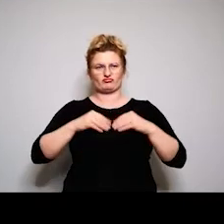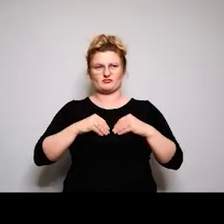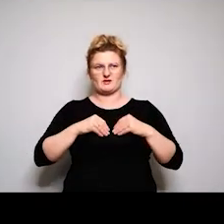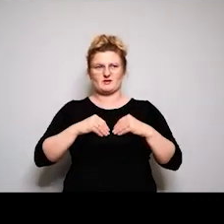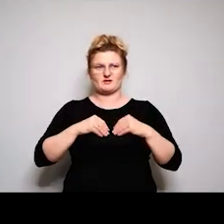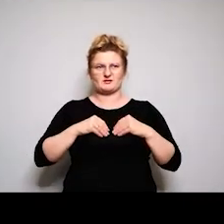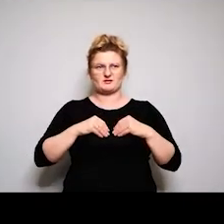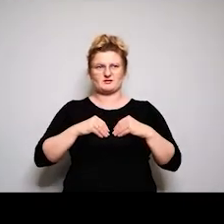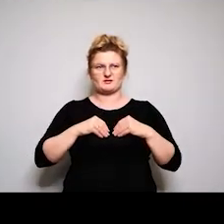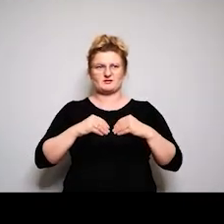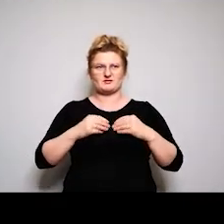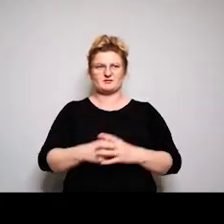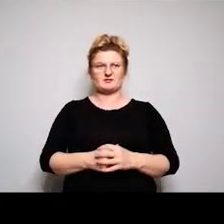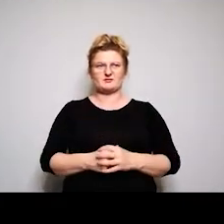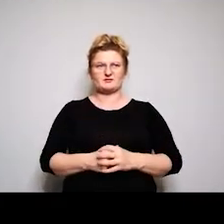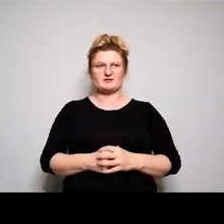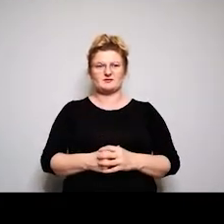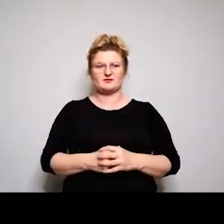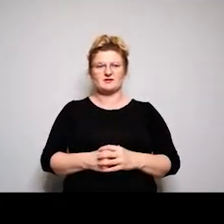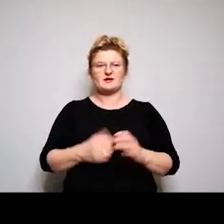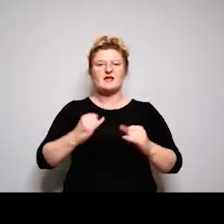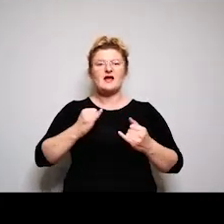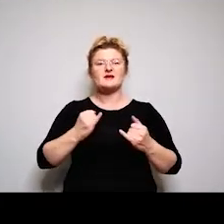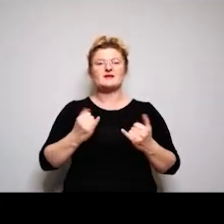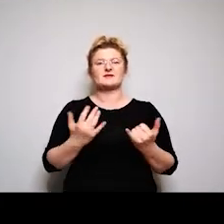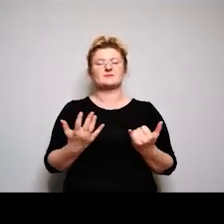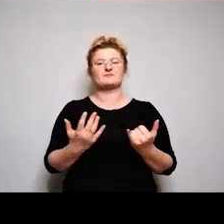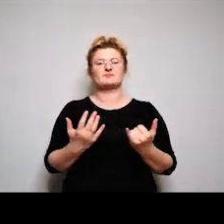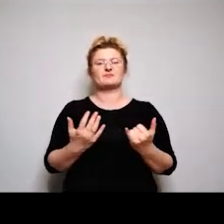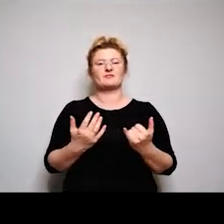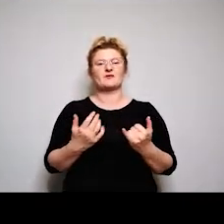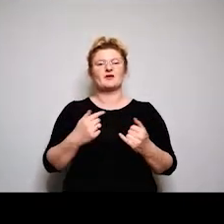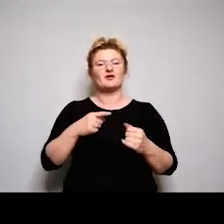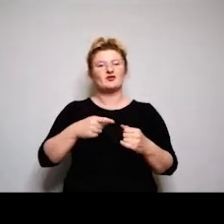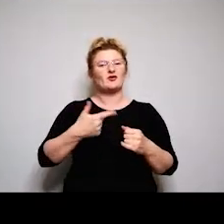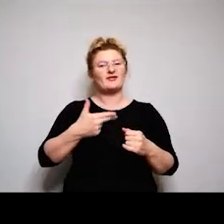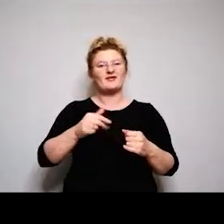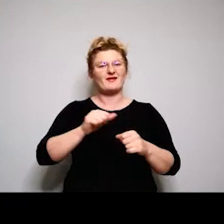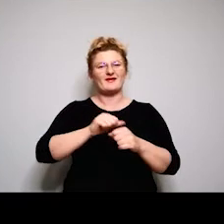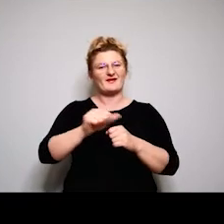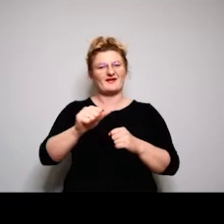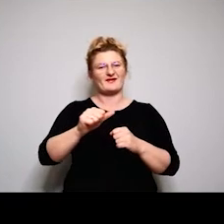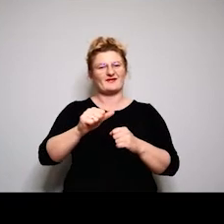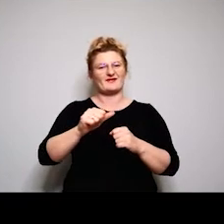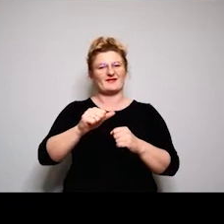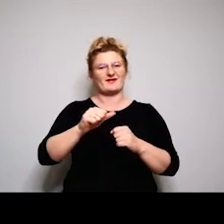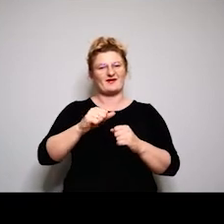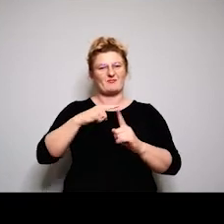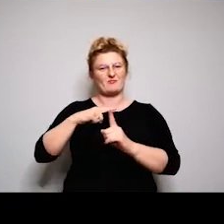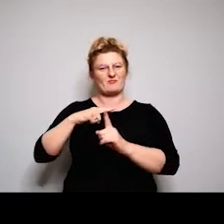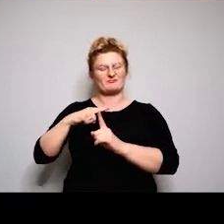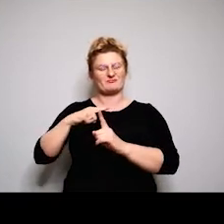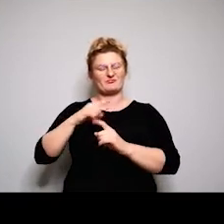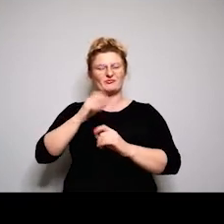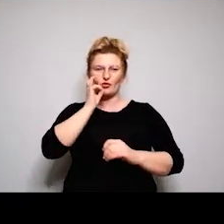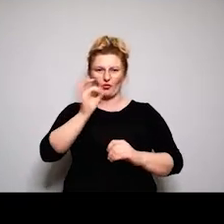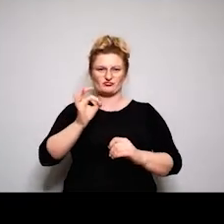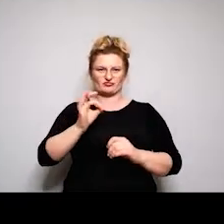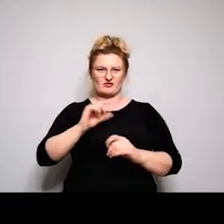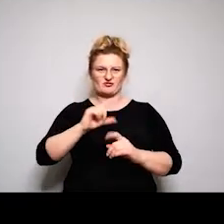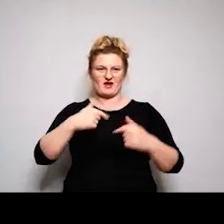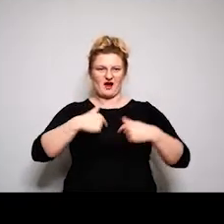as I told you before, it doesn't matter if you can study abroad or you can't